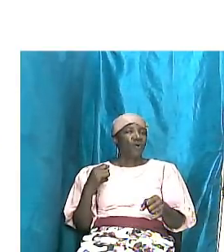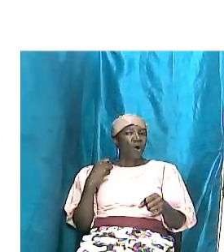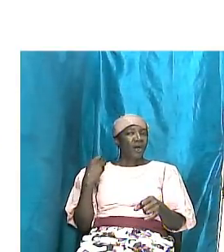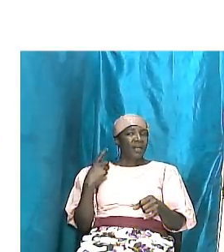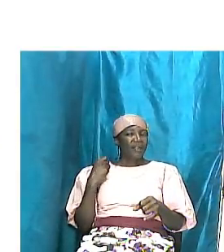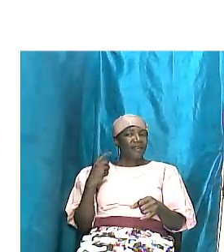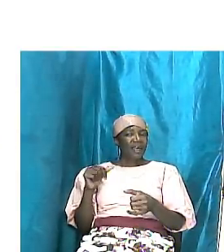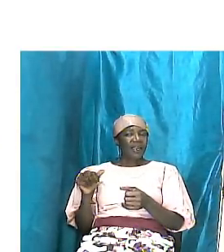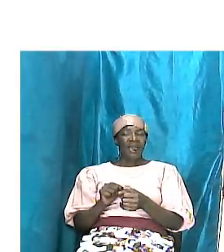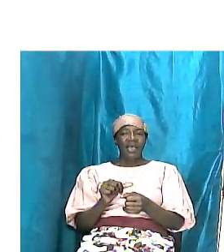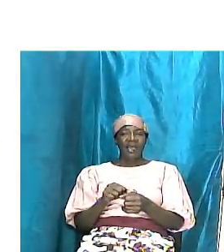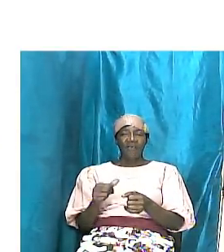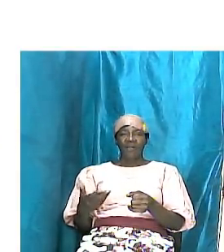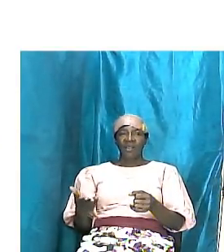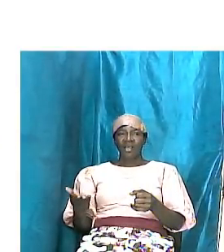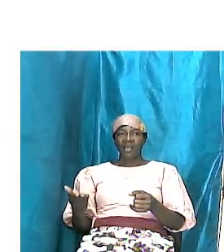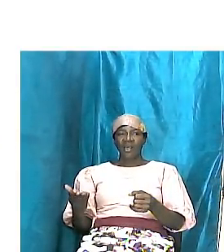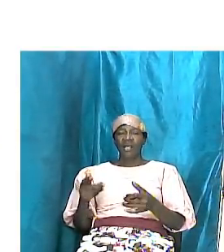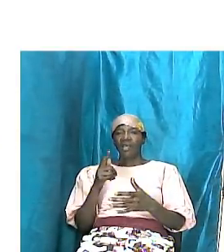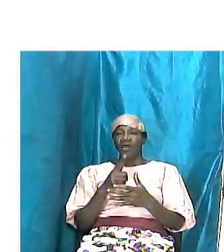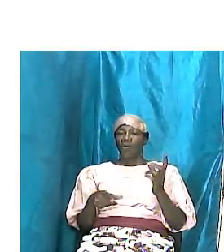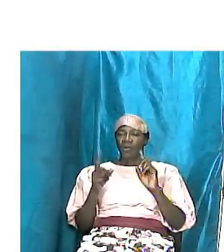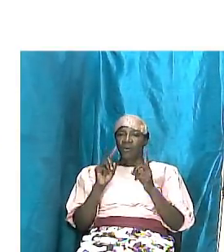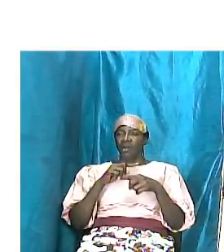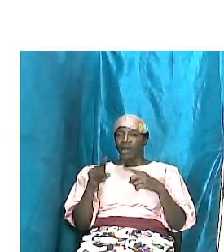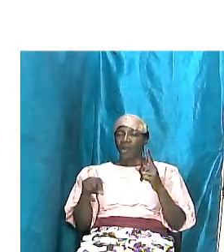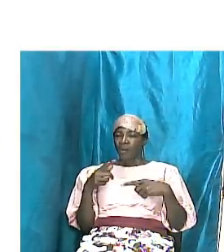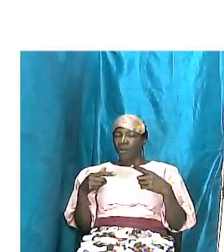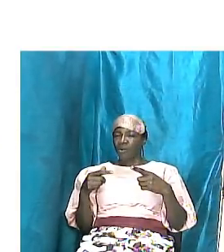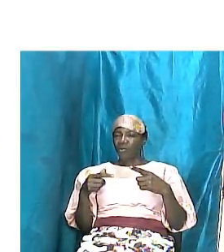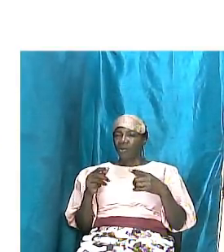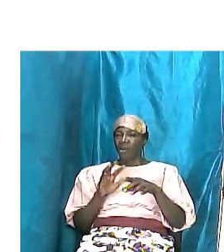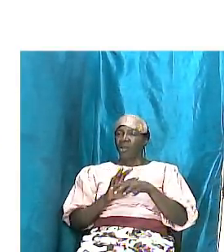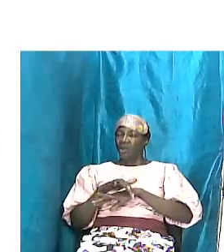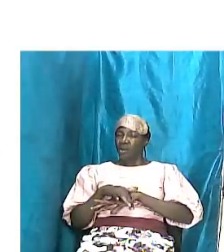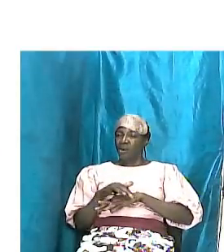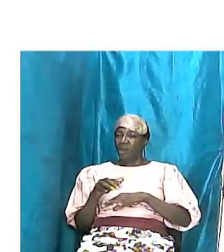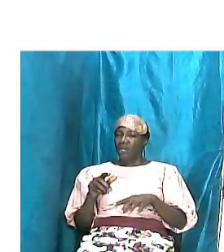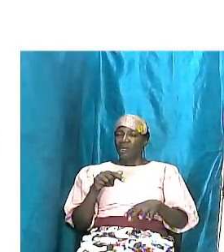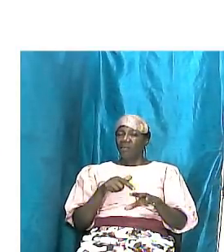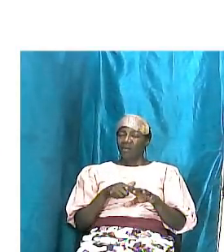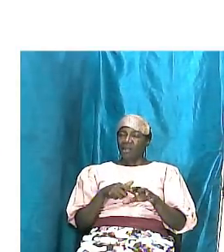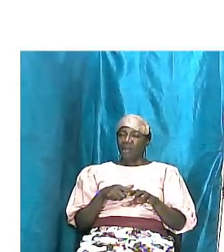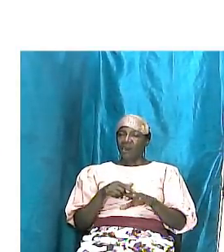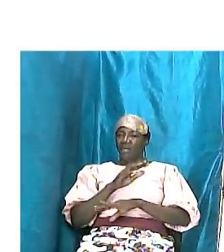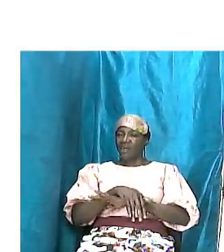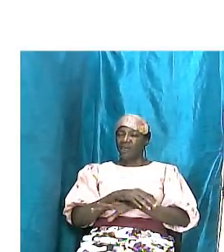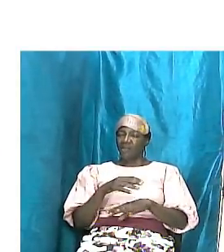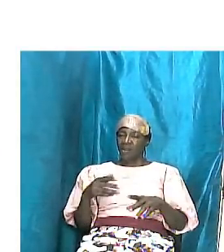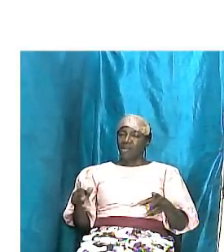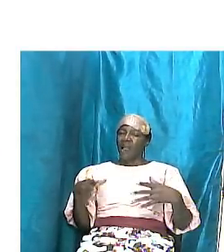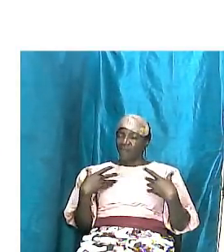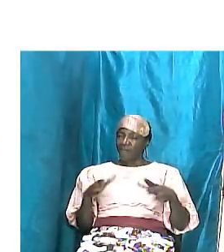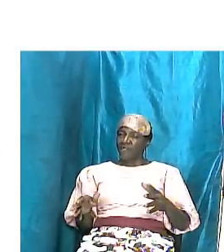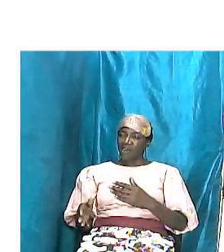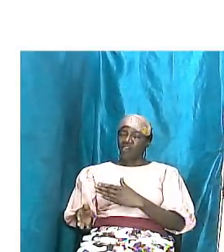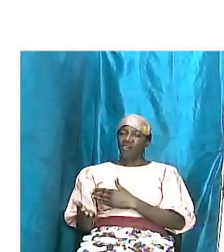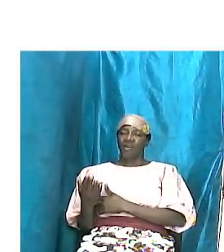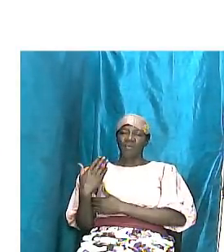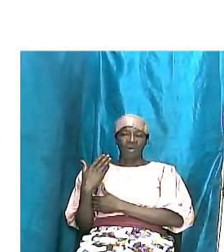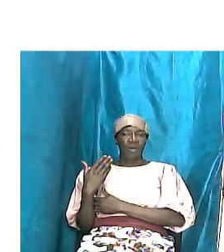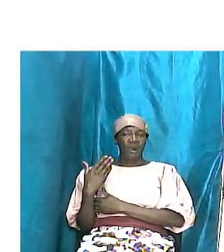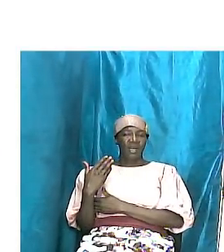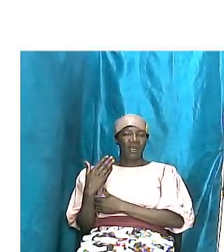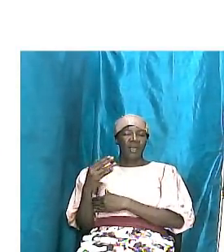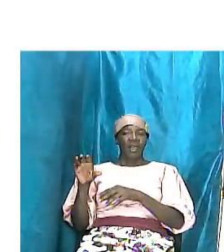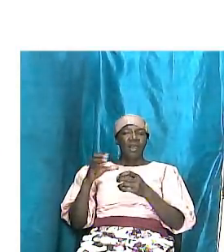in every instance, you know, with what we spoke about earlier, it started in the evening and it was completed in the morning.